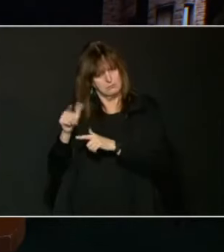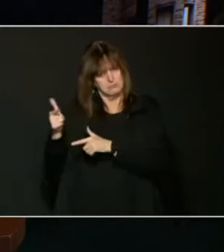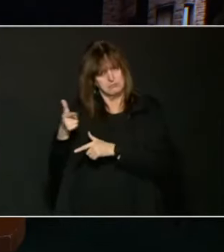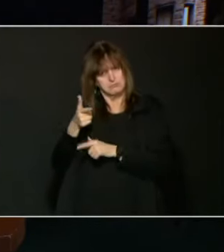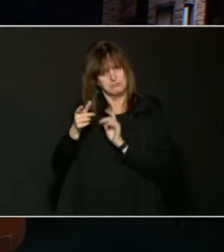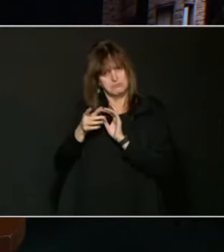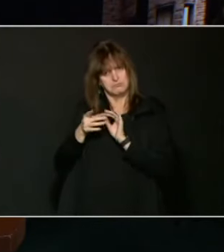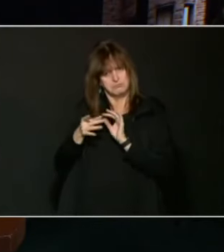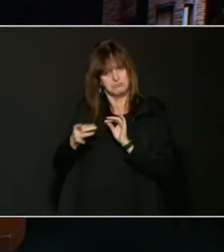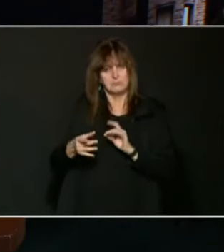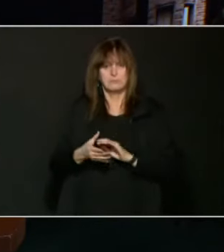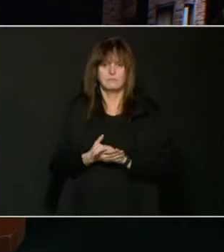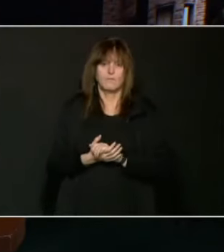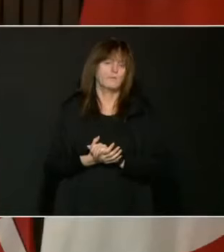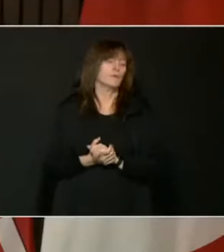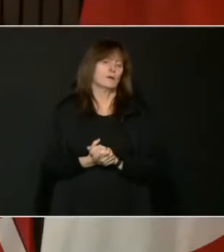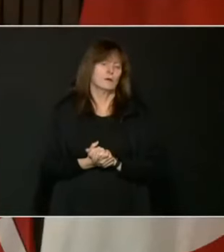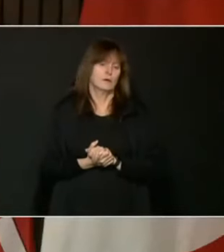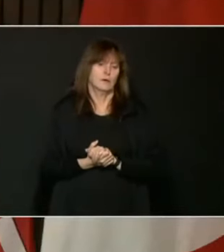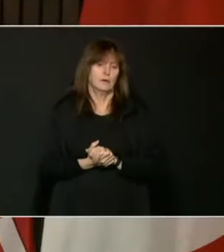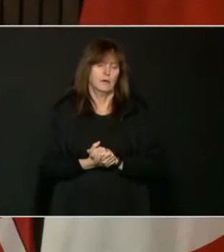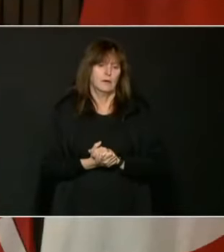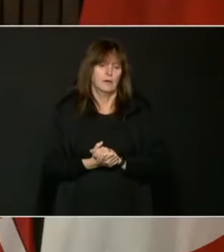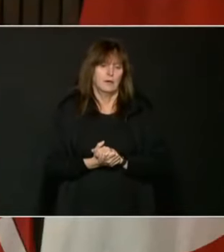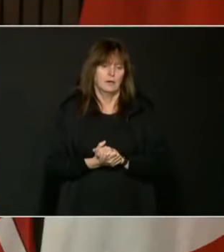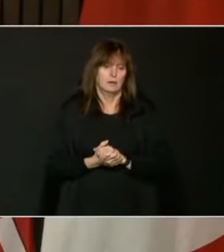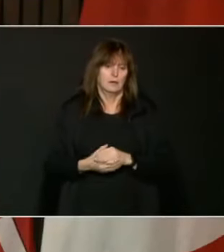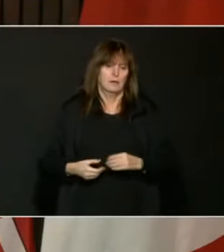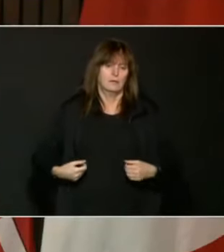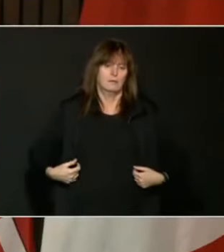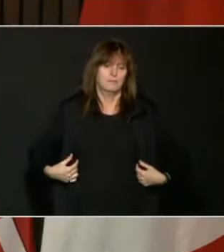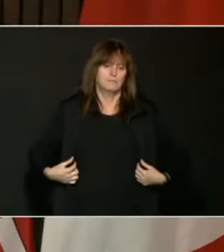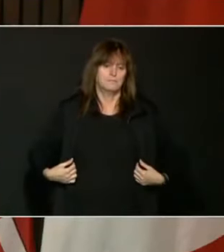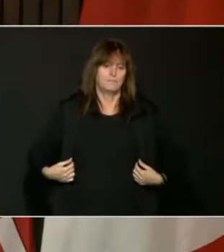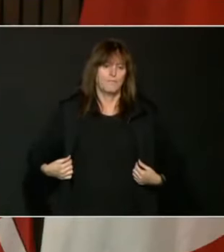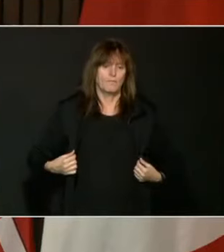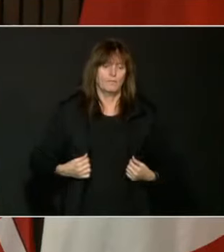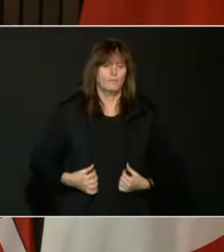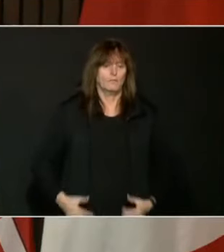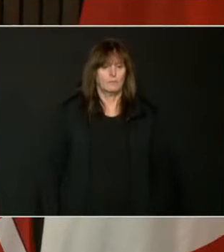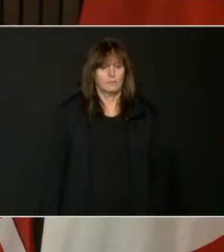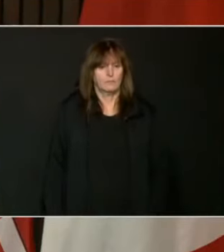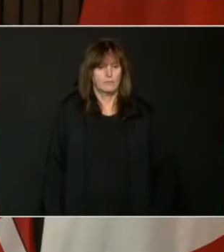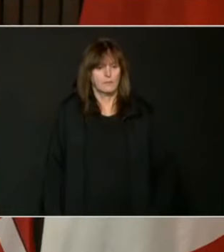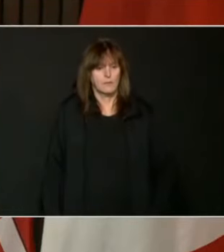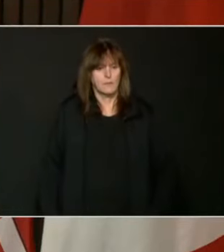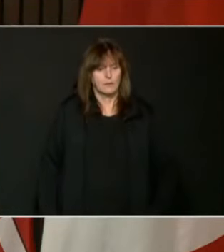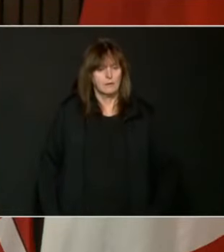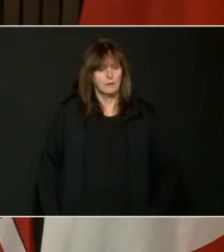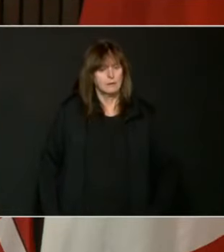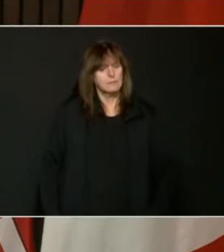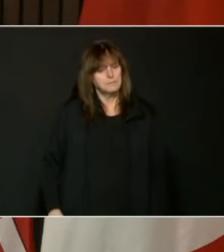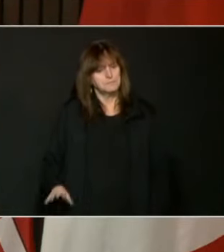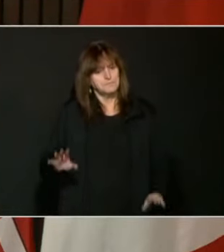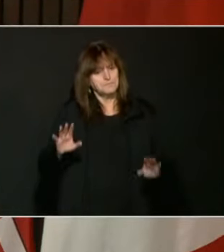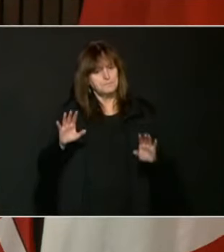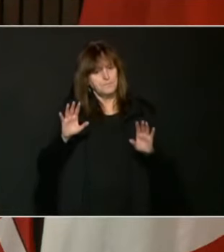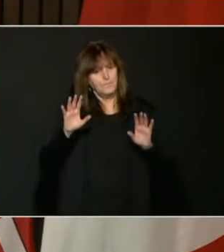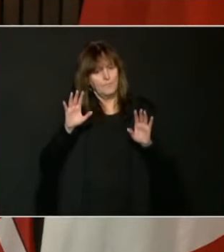Thanks, Dr. Williams. So I think I can understand entirely why we'd want to relate the framework to the types of curves that we're